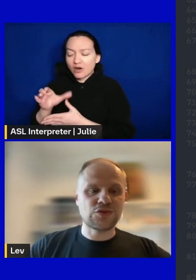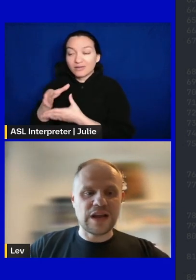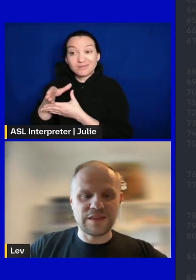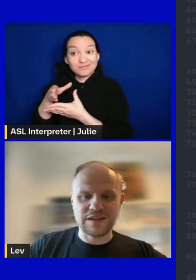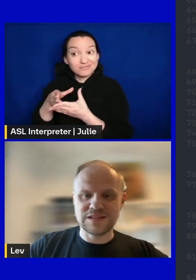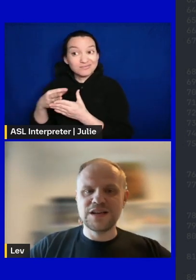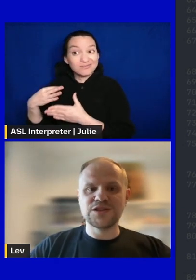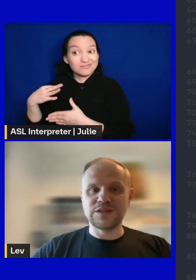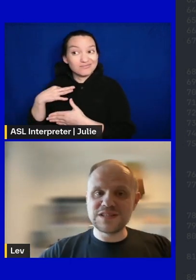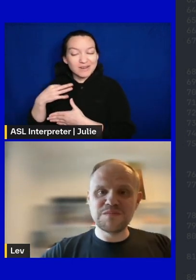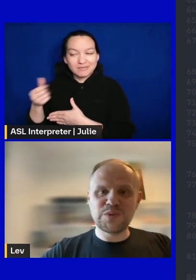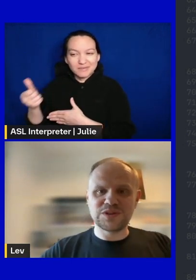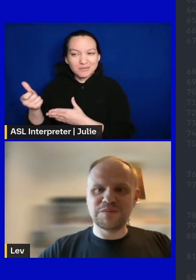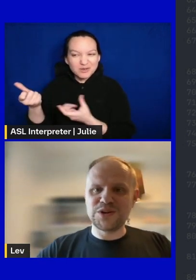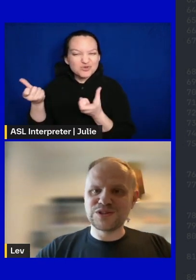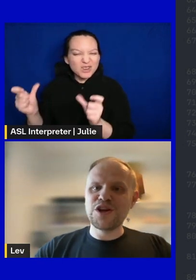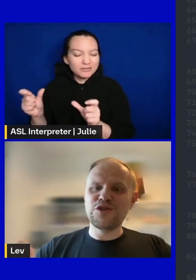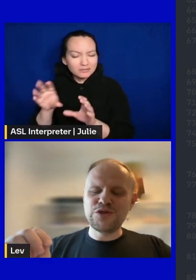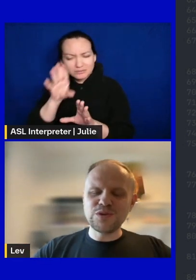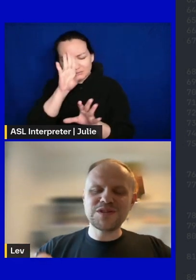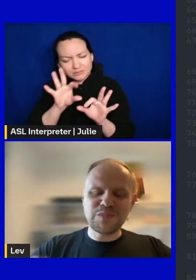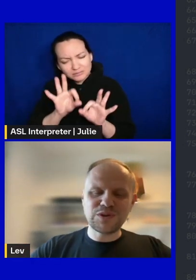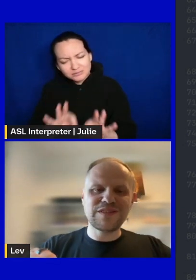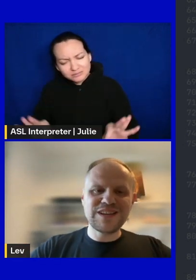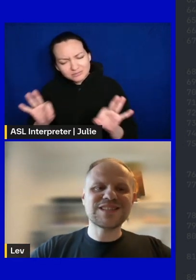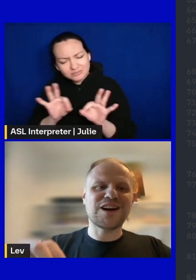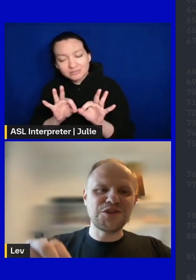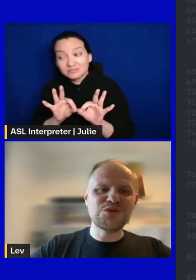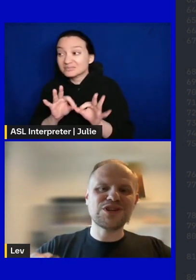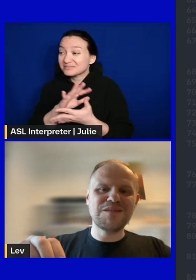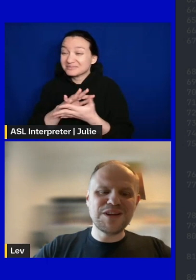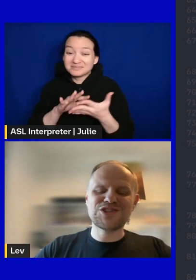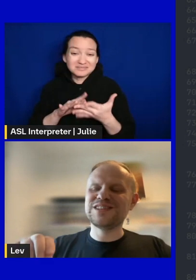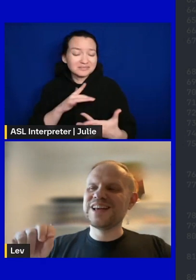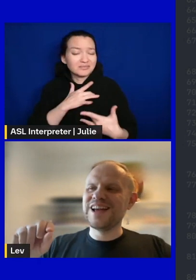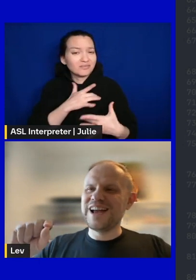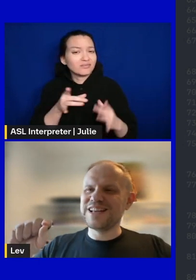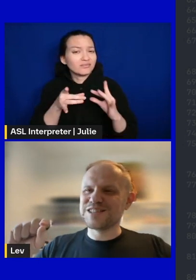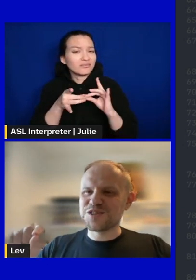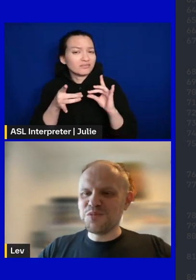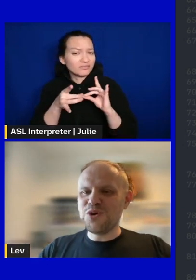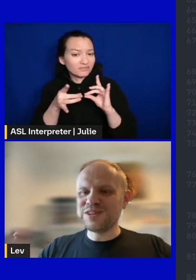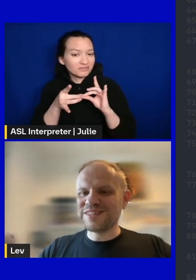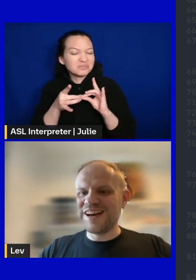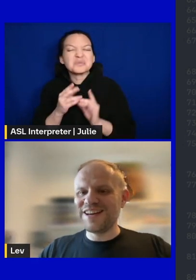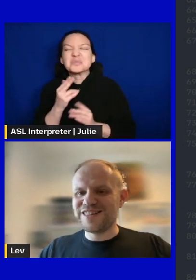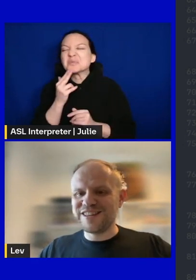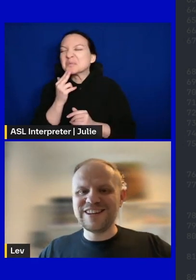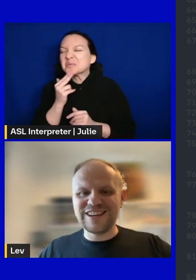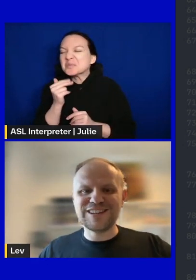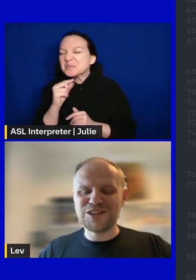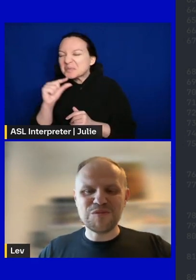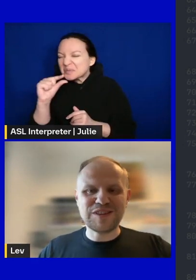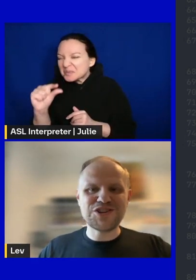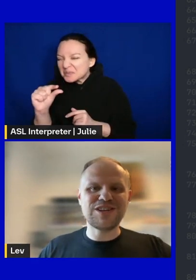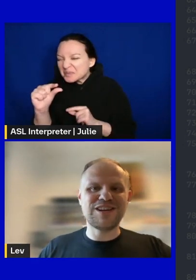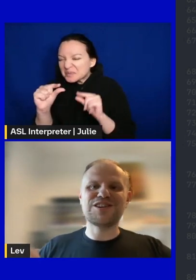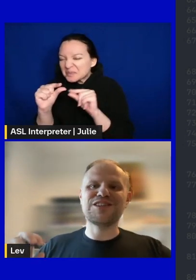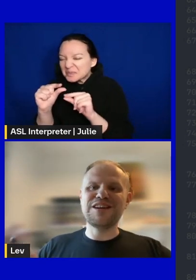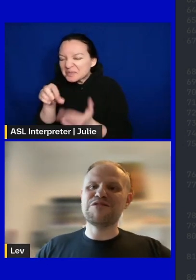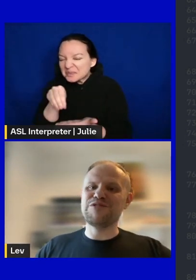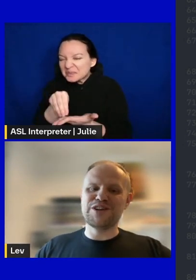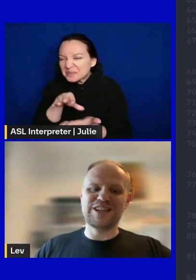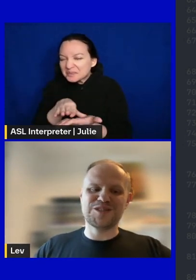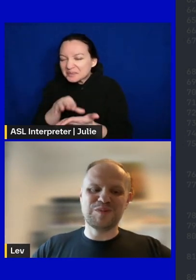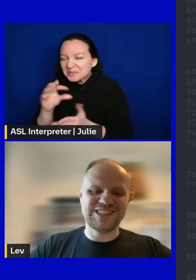actually try things. So this is important because those important things are usually mentioned as a small, tiny thing in the documentation, and